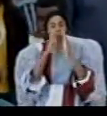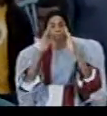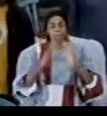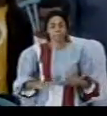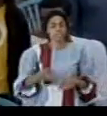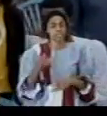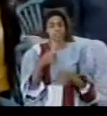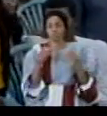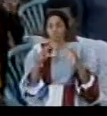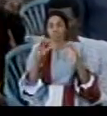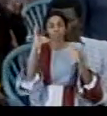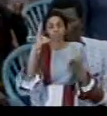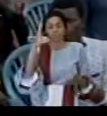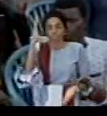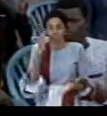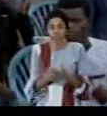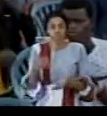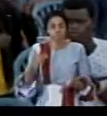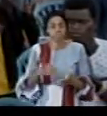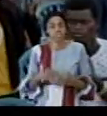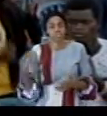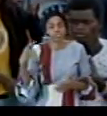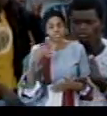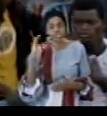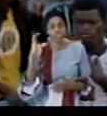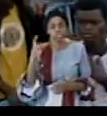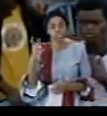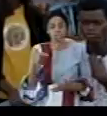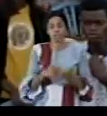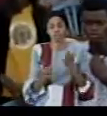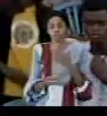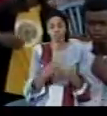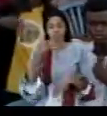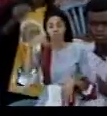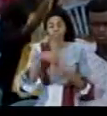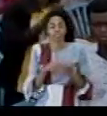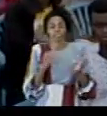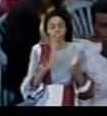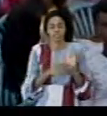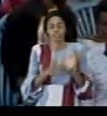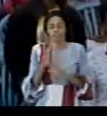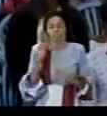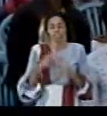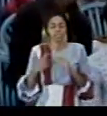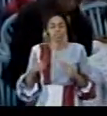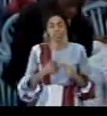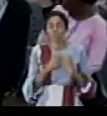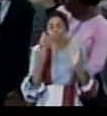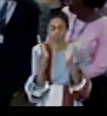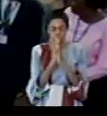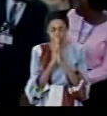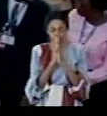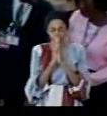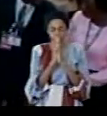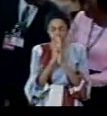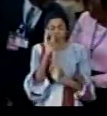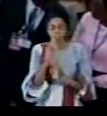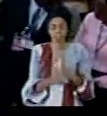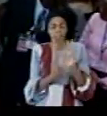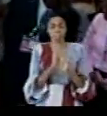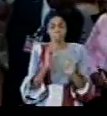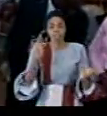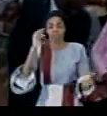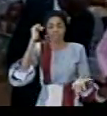program. There will be peace of God. In Jesus' name we pray. Global amen, please.